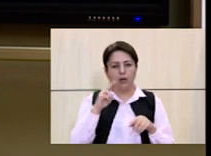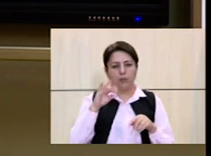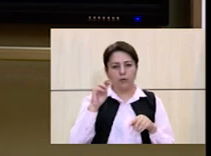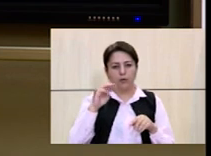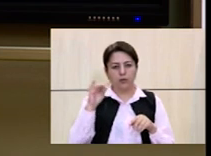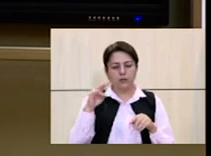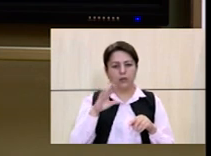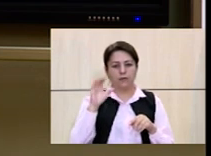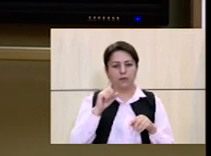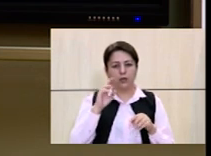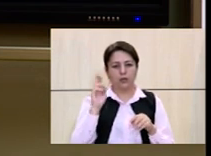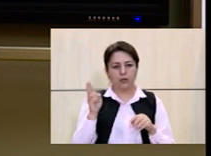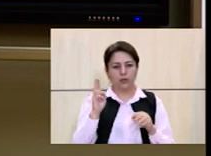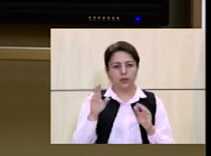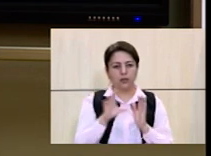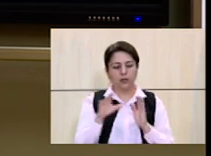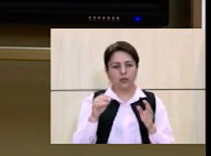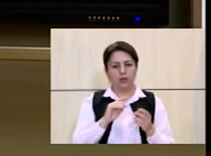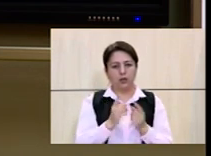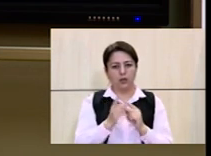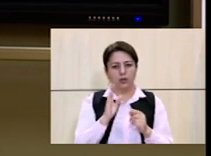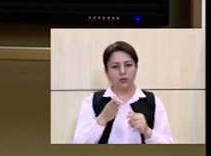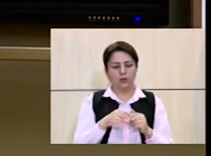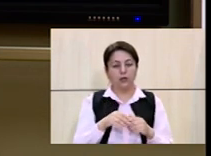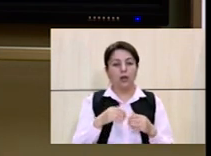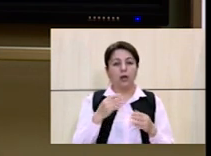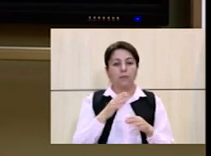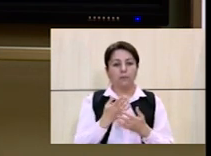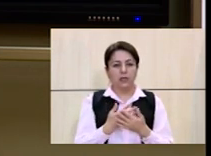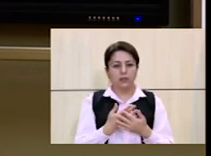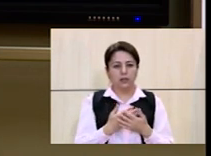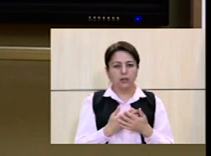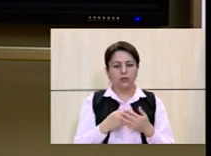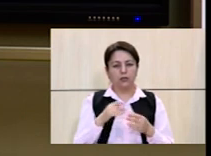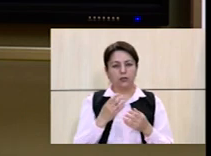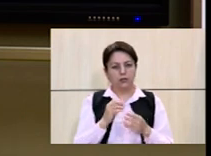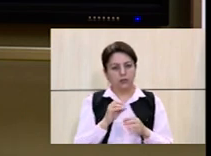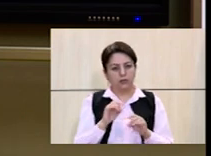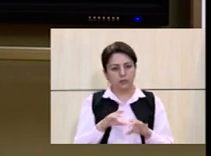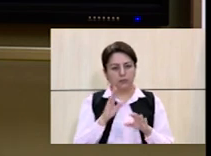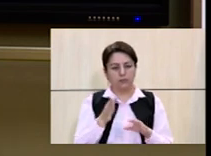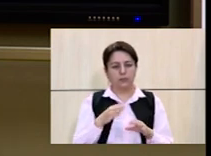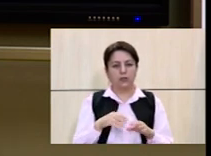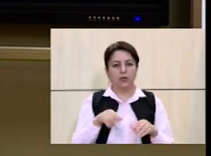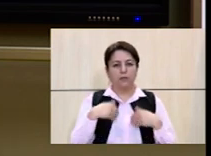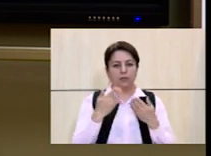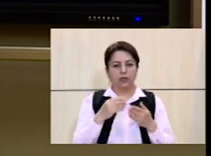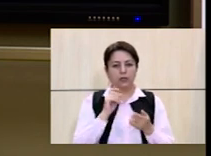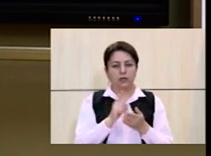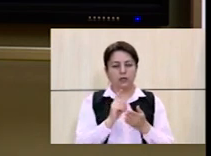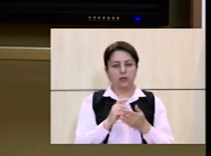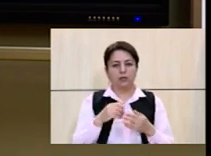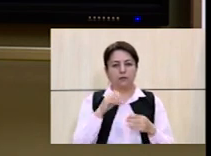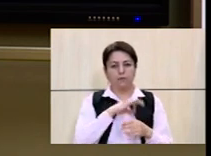va kinetik energiya bir-biriga aylanadi. Keling, masalani hisoblab ko'ramiz. Berilgan shartlardan foydalanib, balandlikni